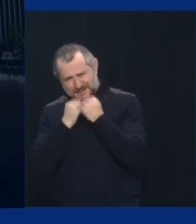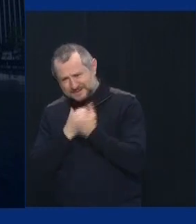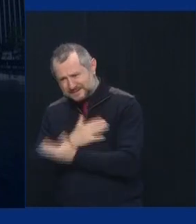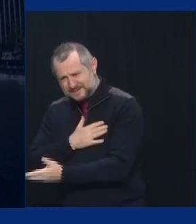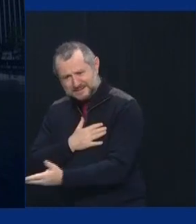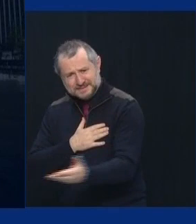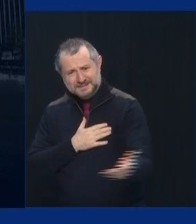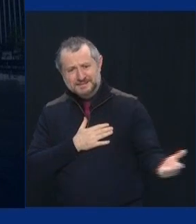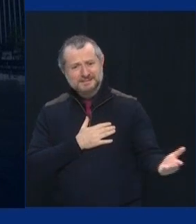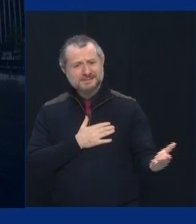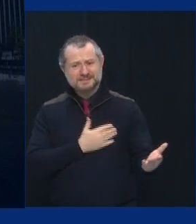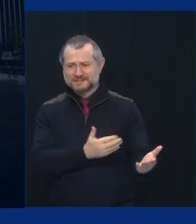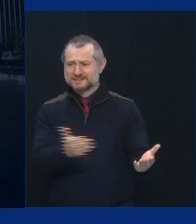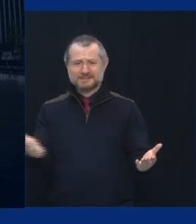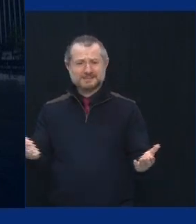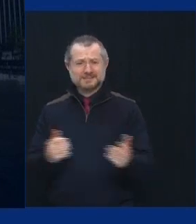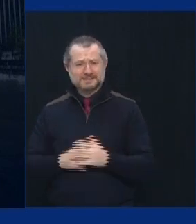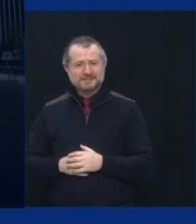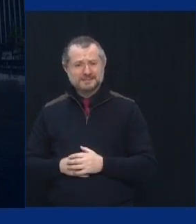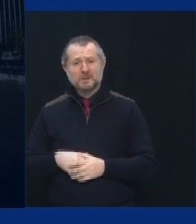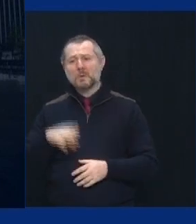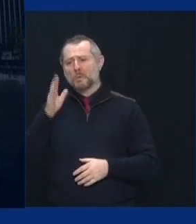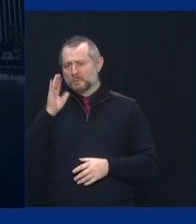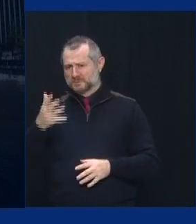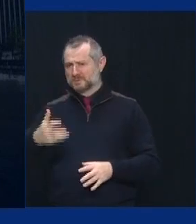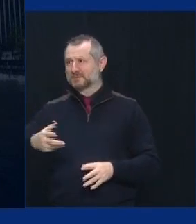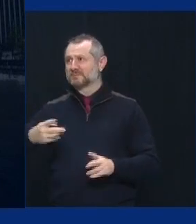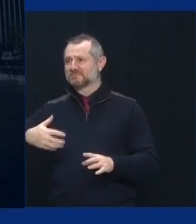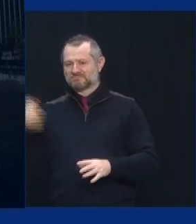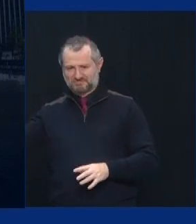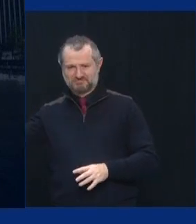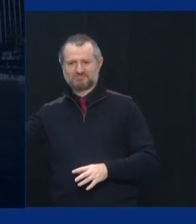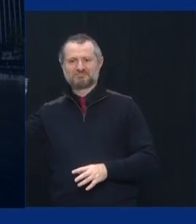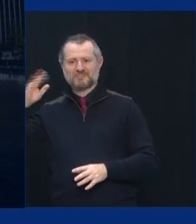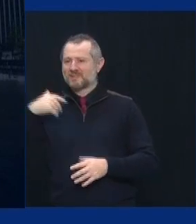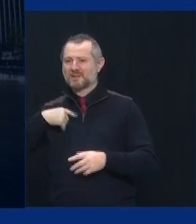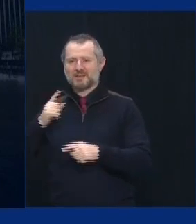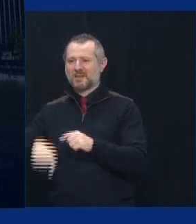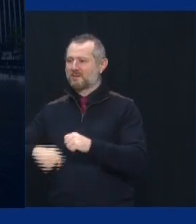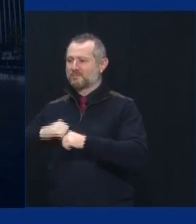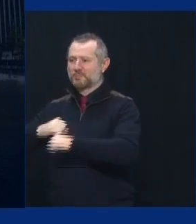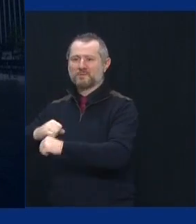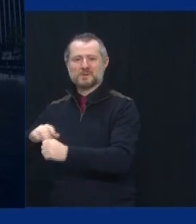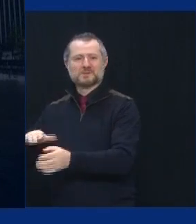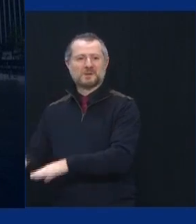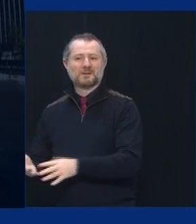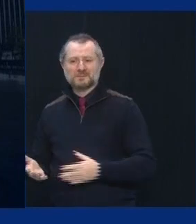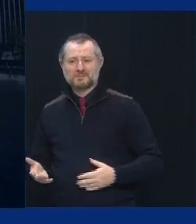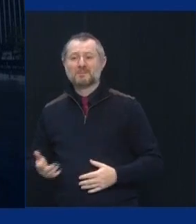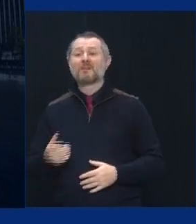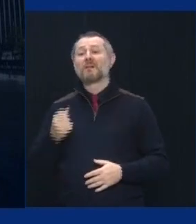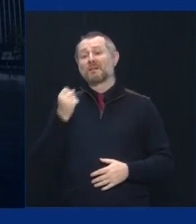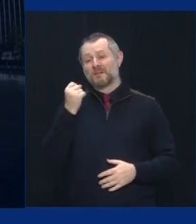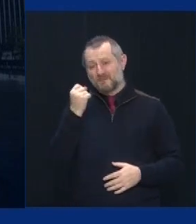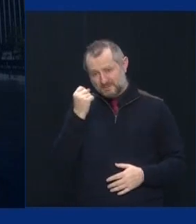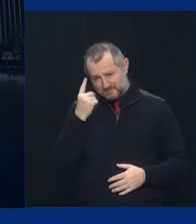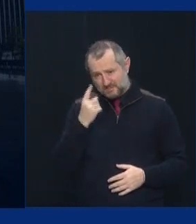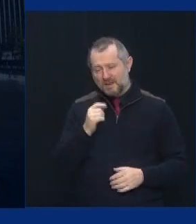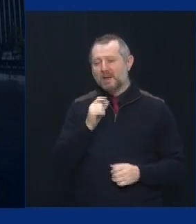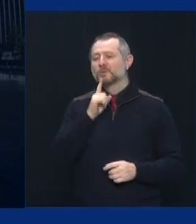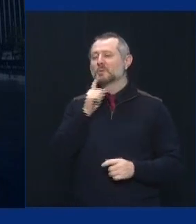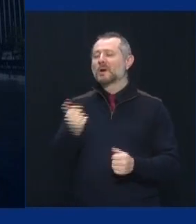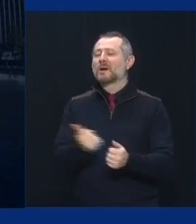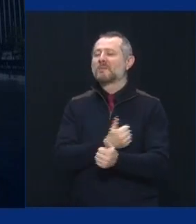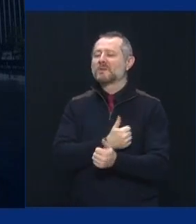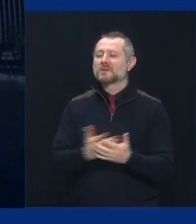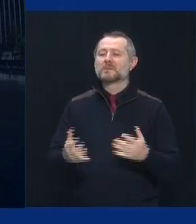take people. We're not going to stop death. But we should make sure we're doing everything we can to